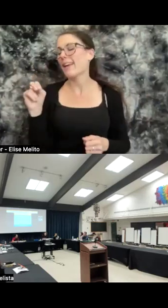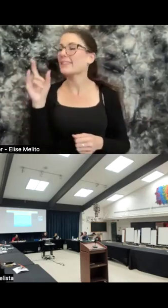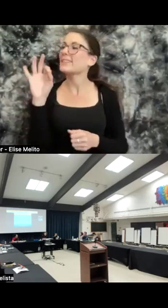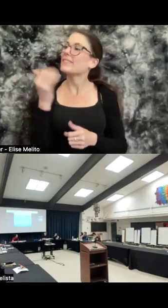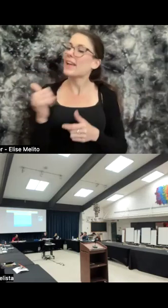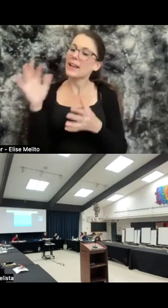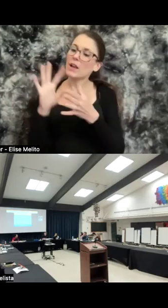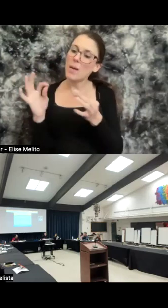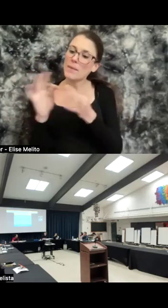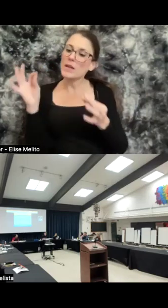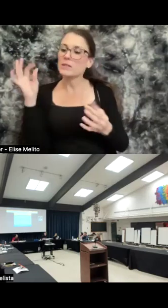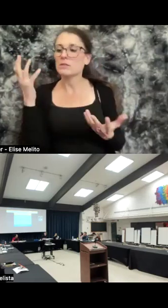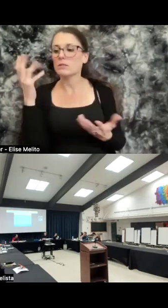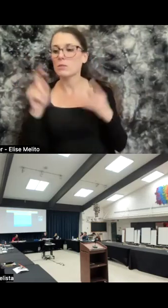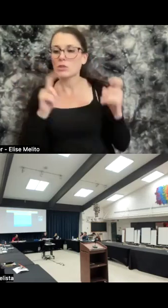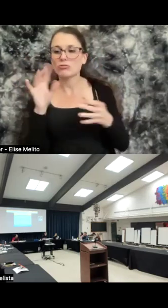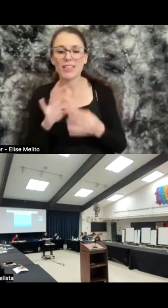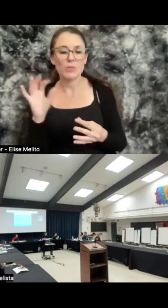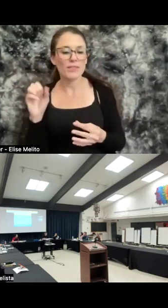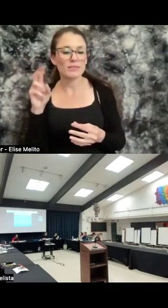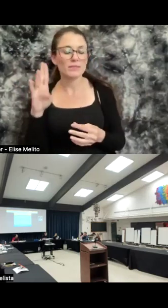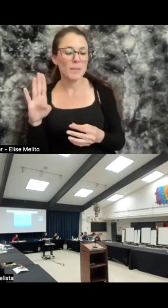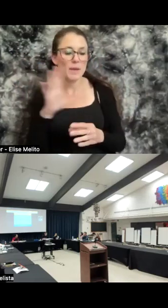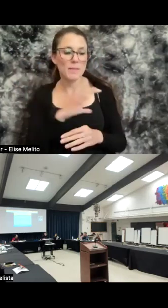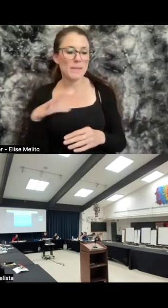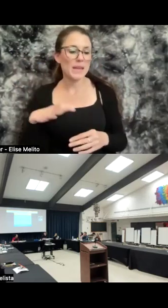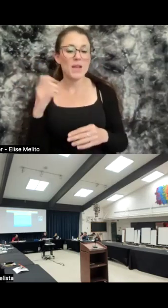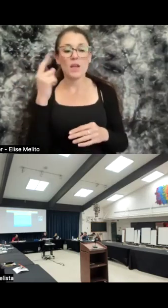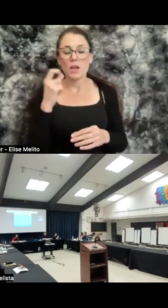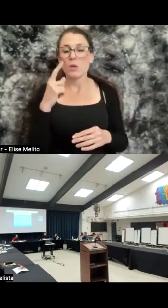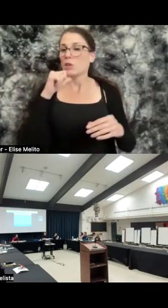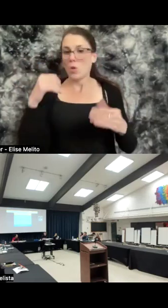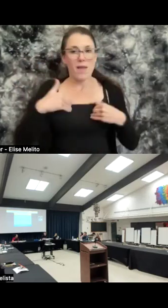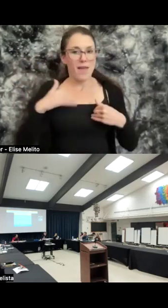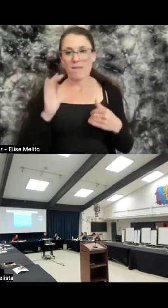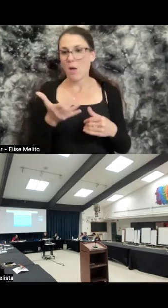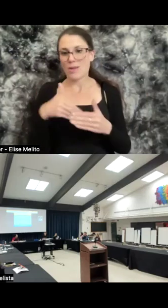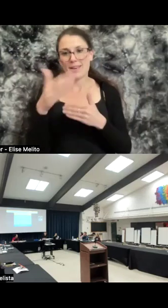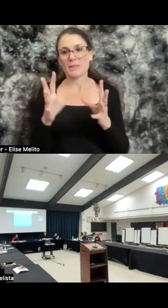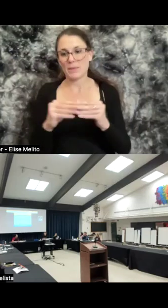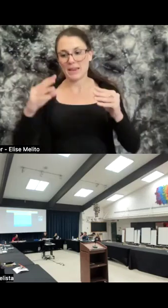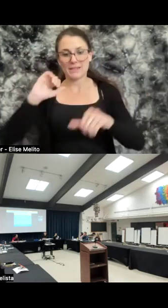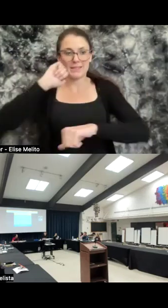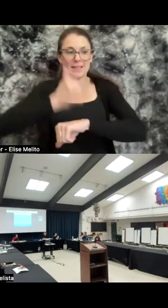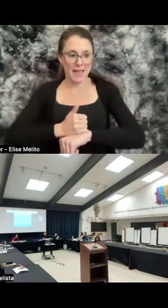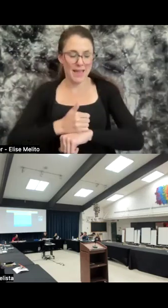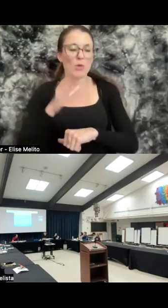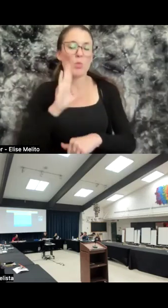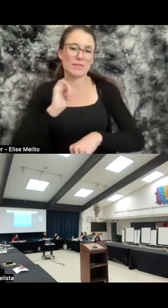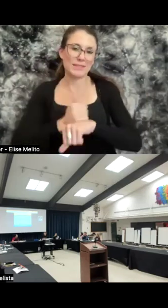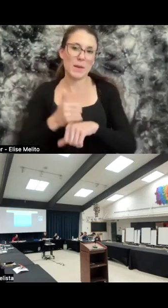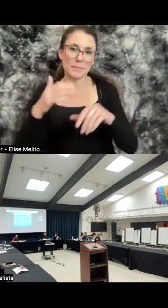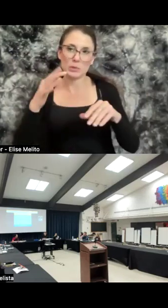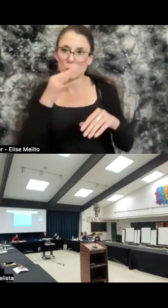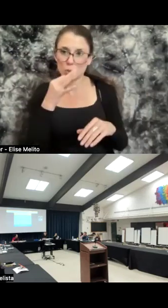that subcommittee, we don't have our next meeting set. We are going to set it soon,